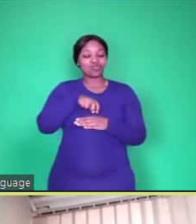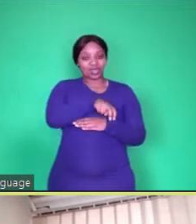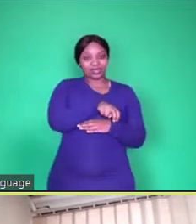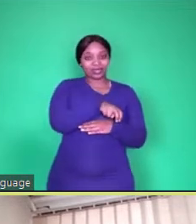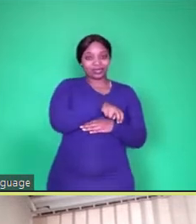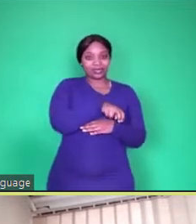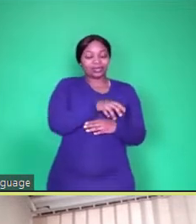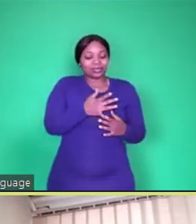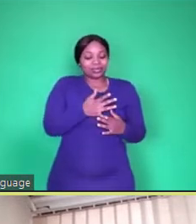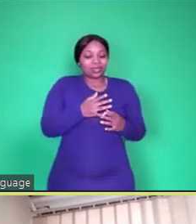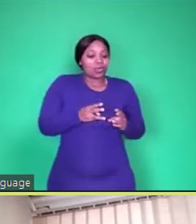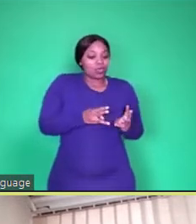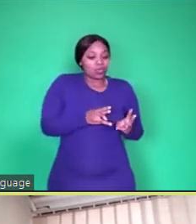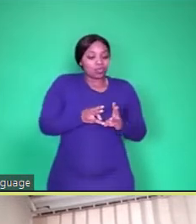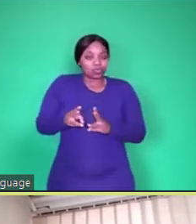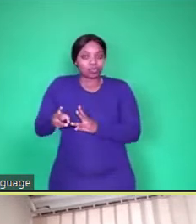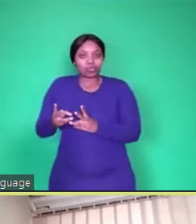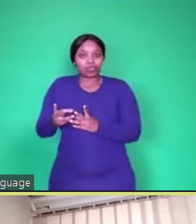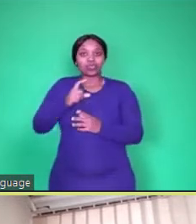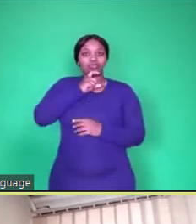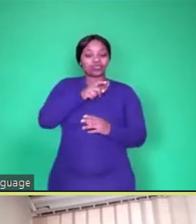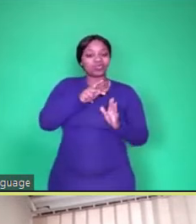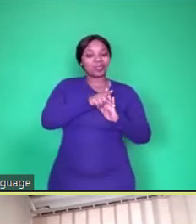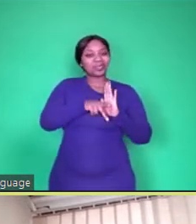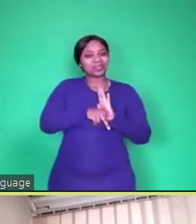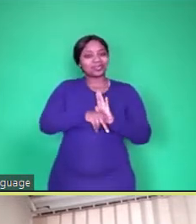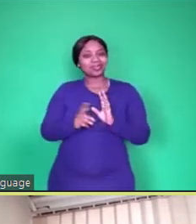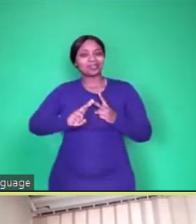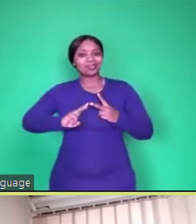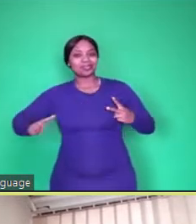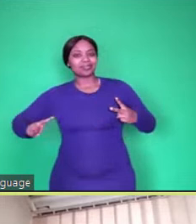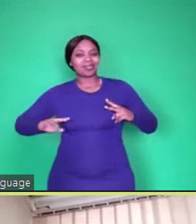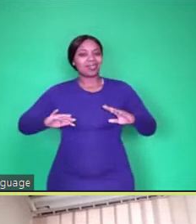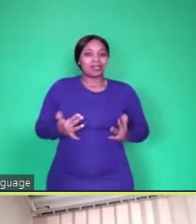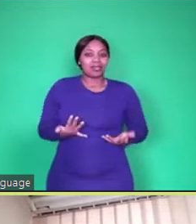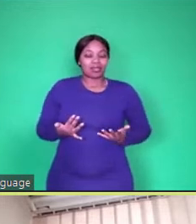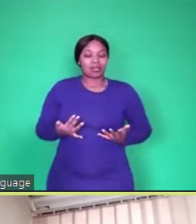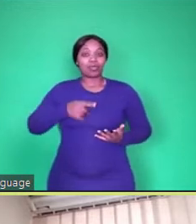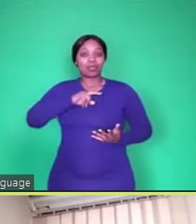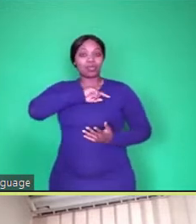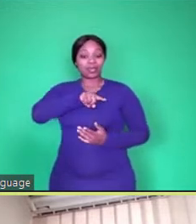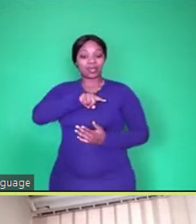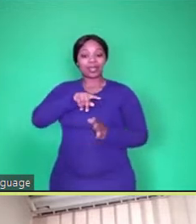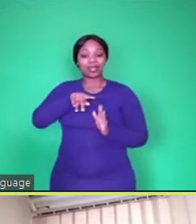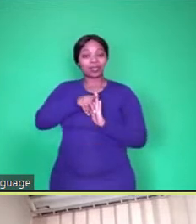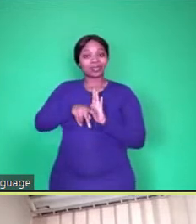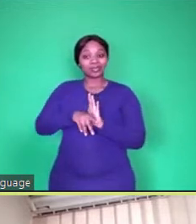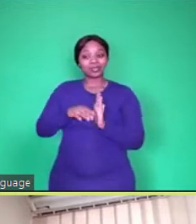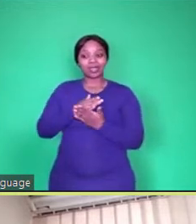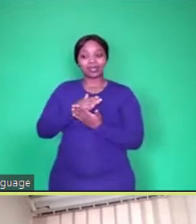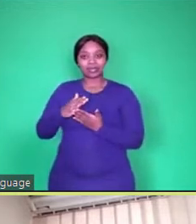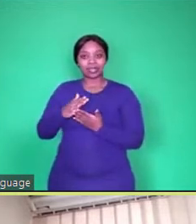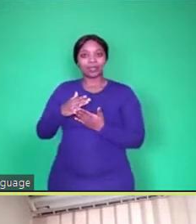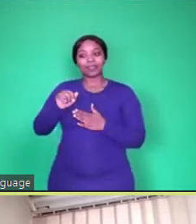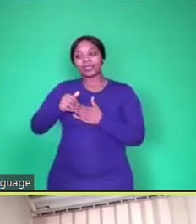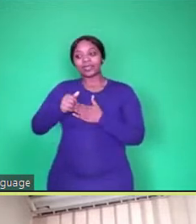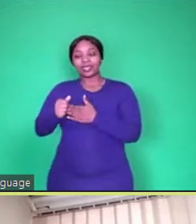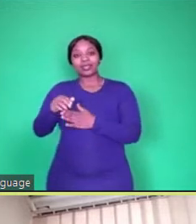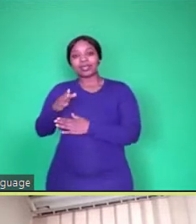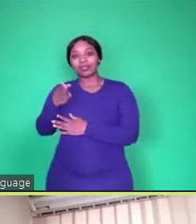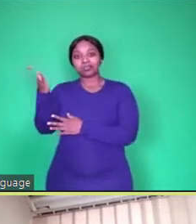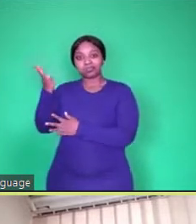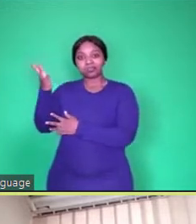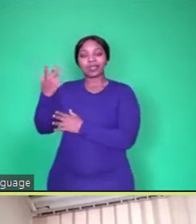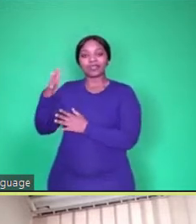modeled using different policies. And some of these policies, the various speakers have talked about it. You are able